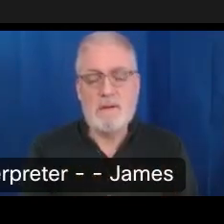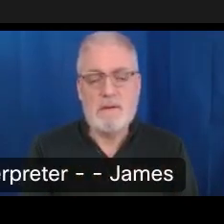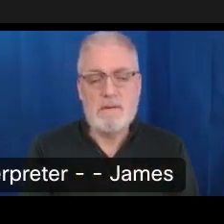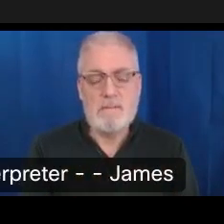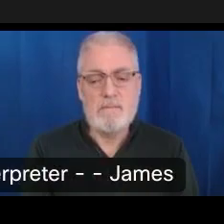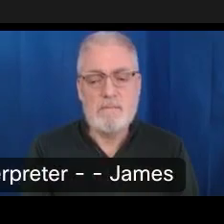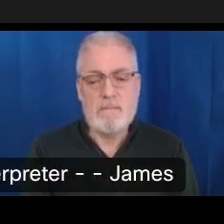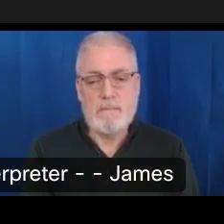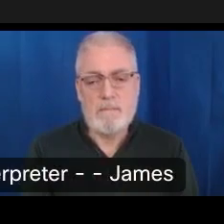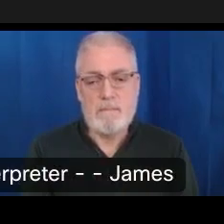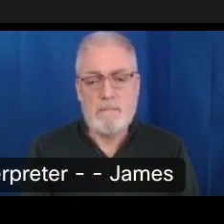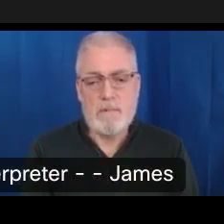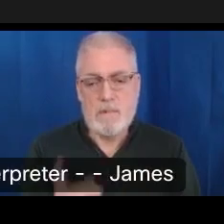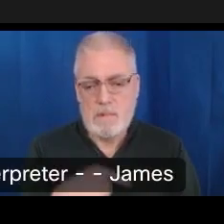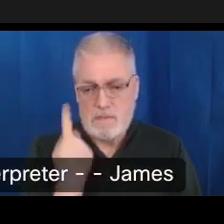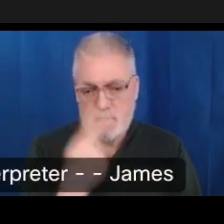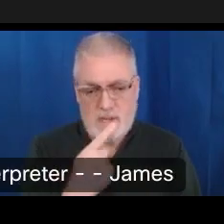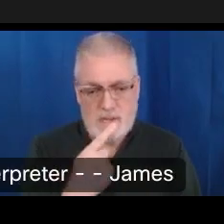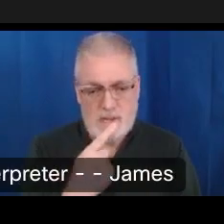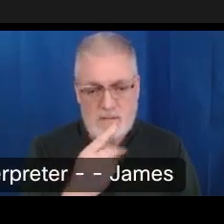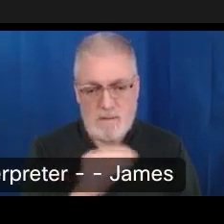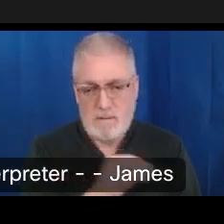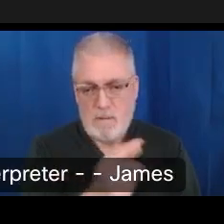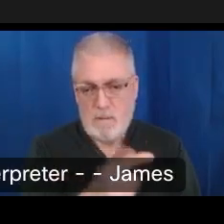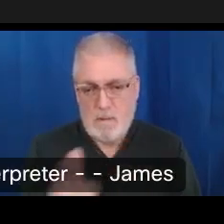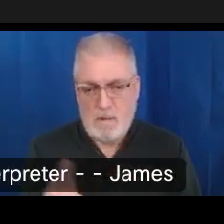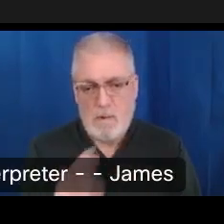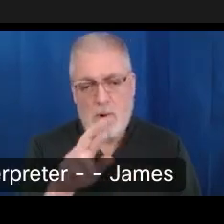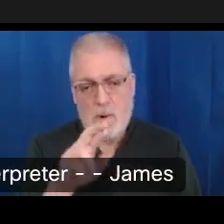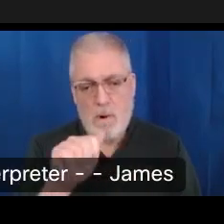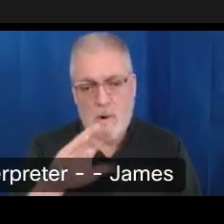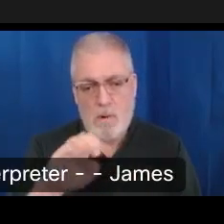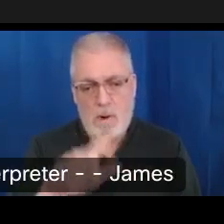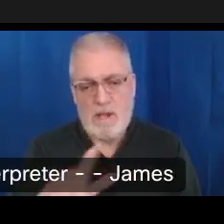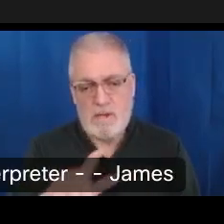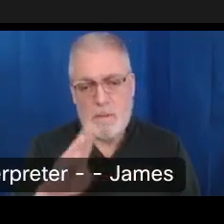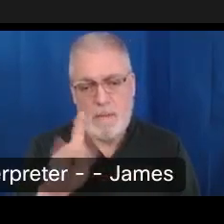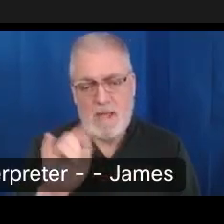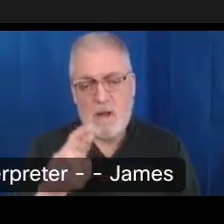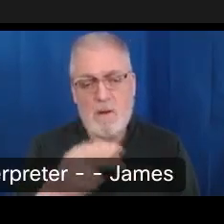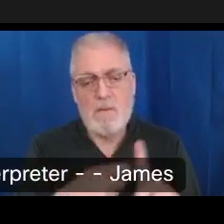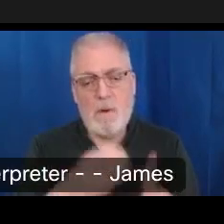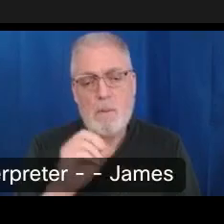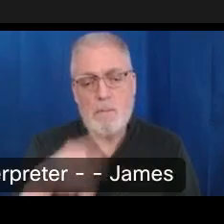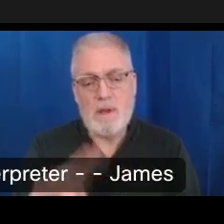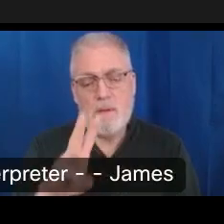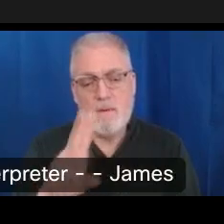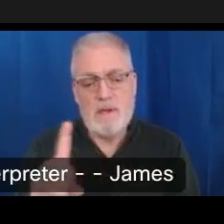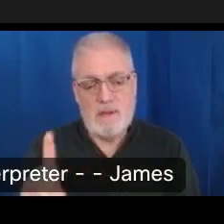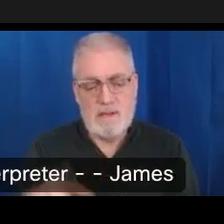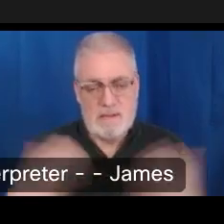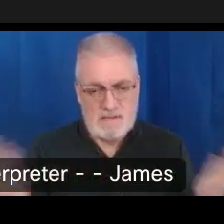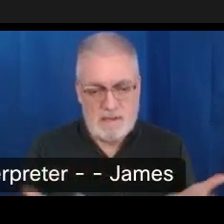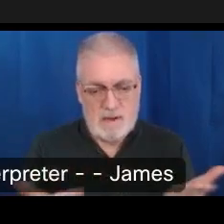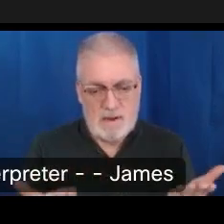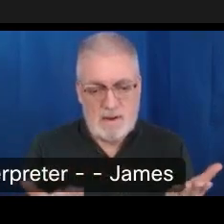It looks like we've moved online. Rachel Baker's here from OPWDD next to me. Thank you, Rachel. You want to just let us know who's